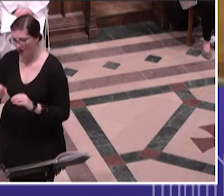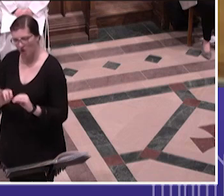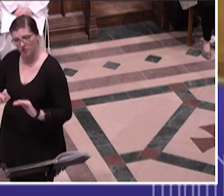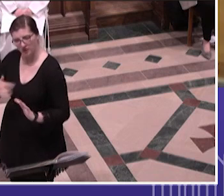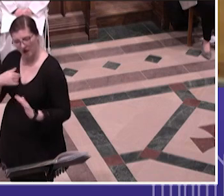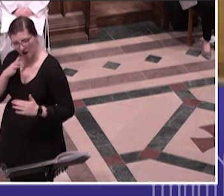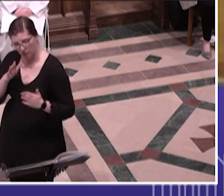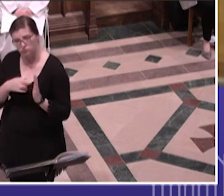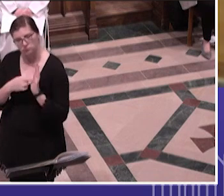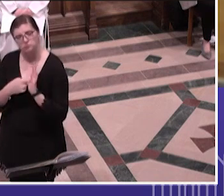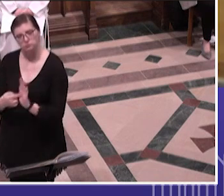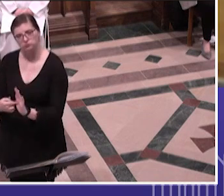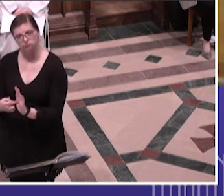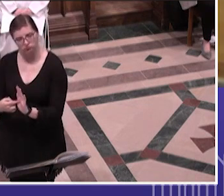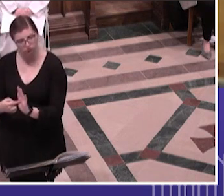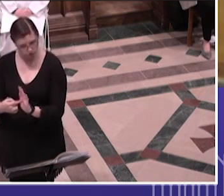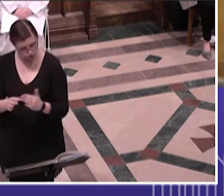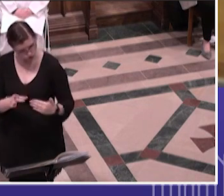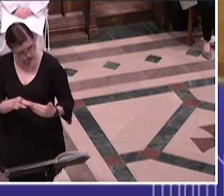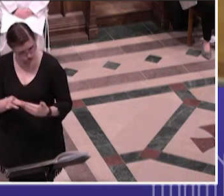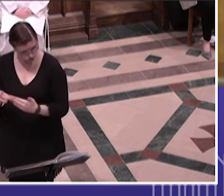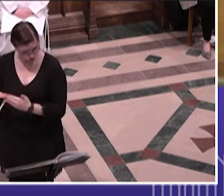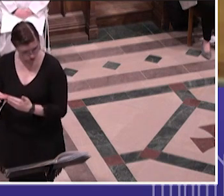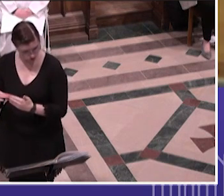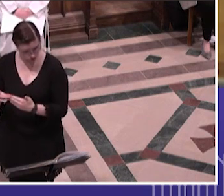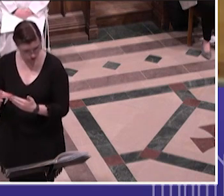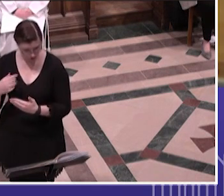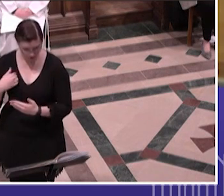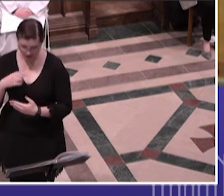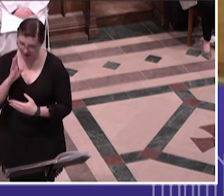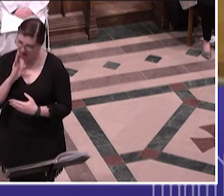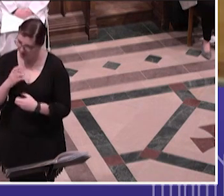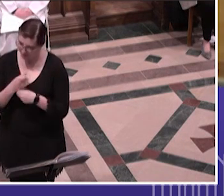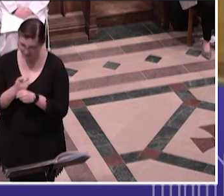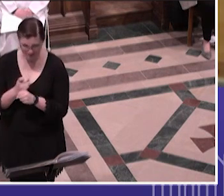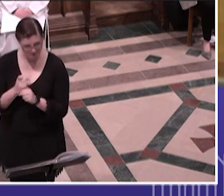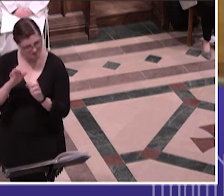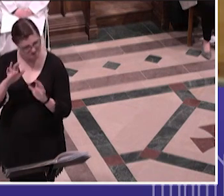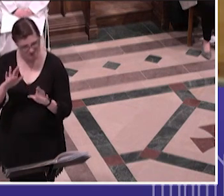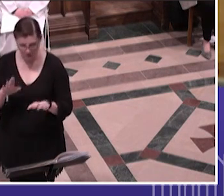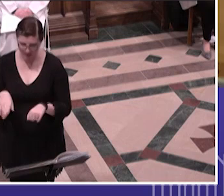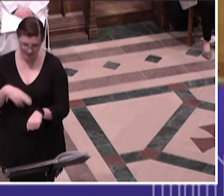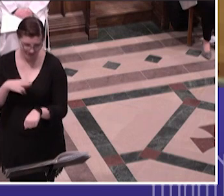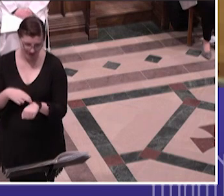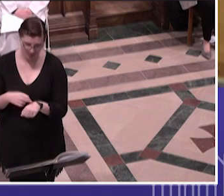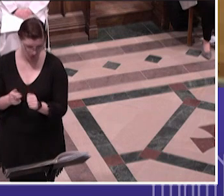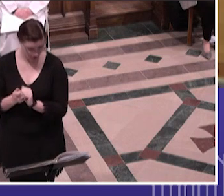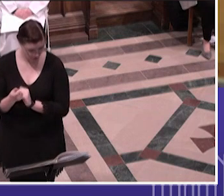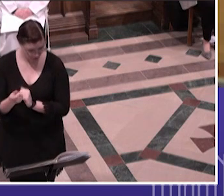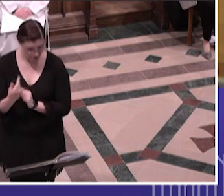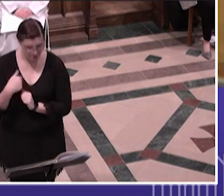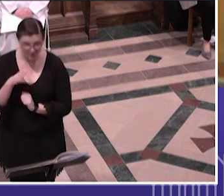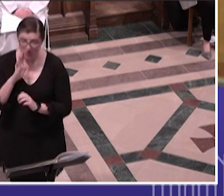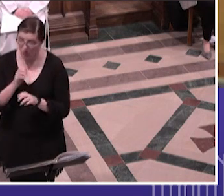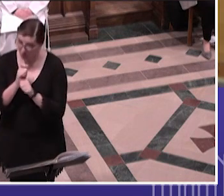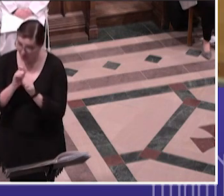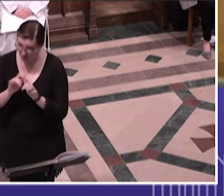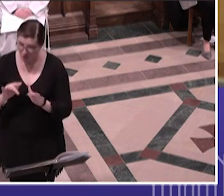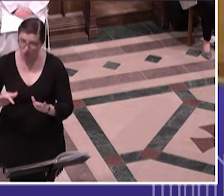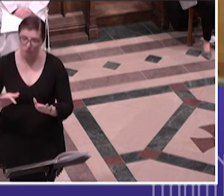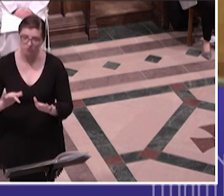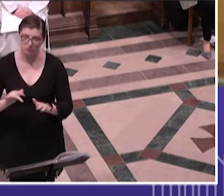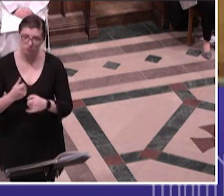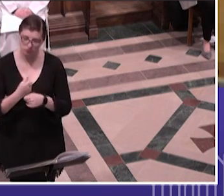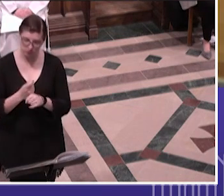you. I will make of you a great nation, and I will bless you and make